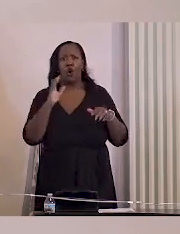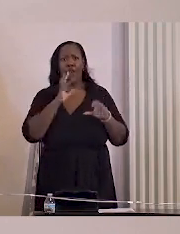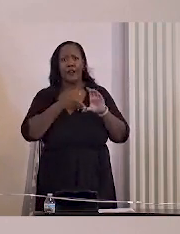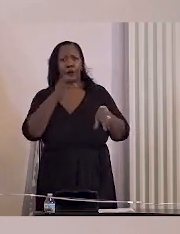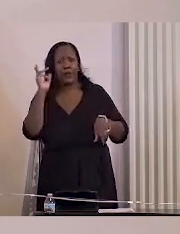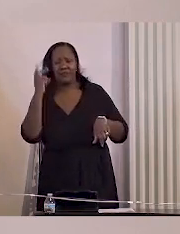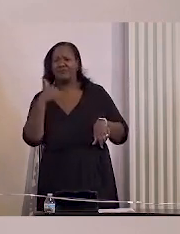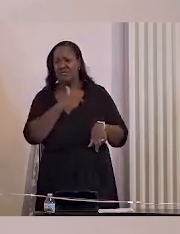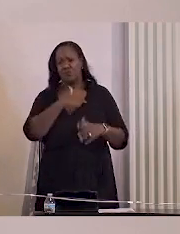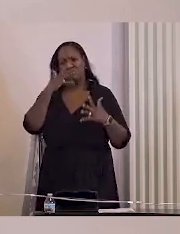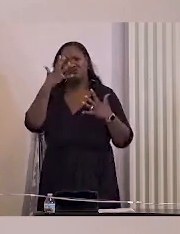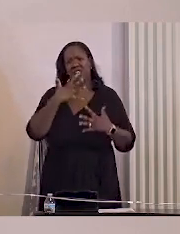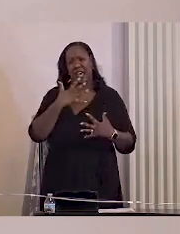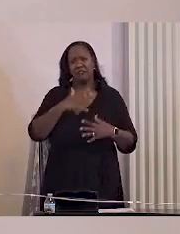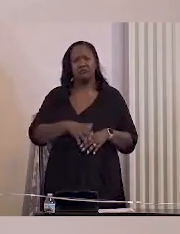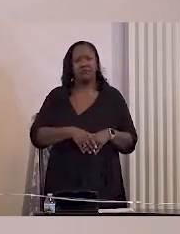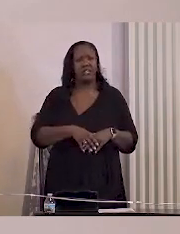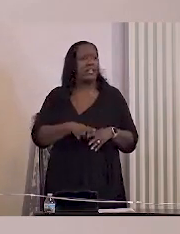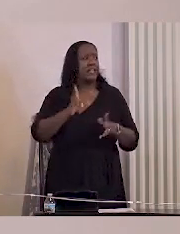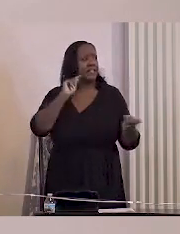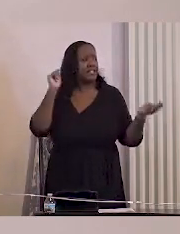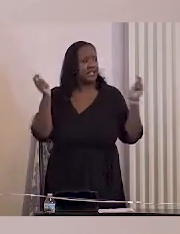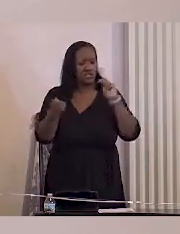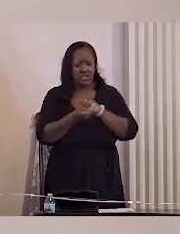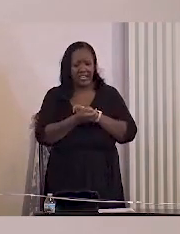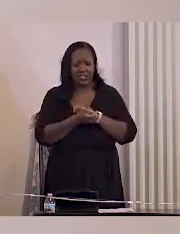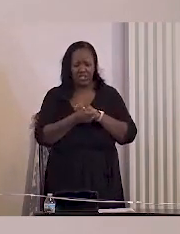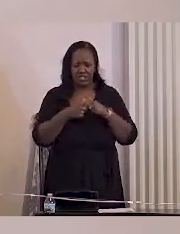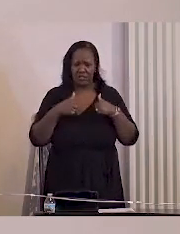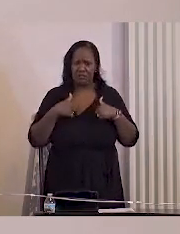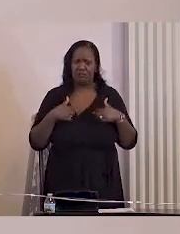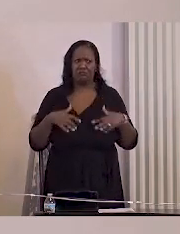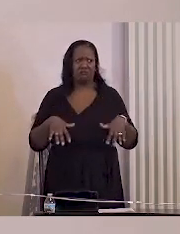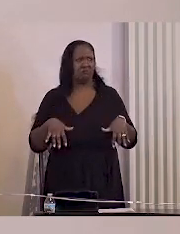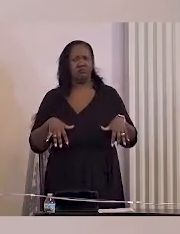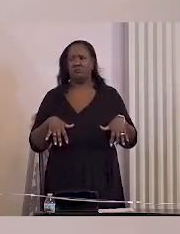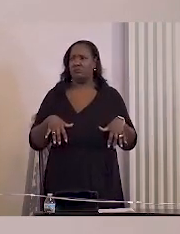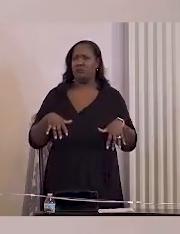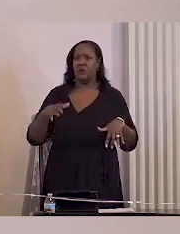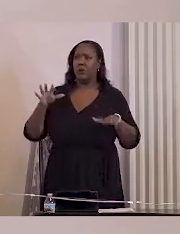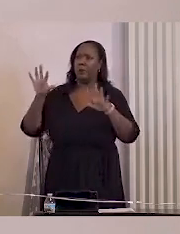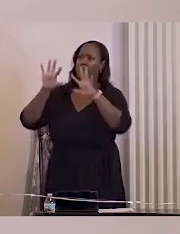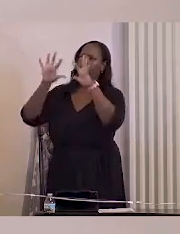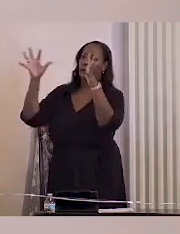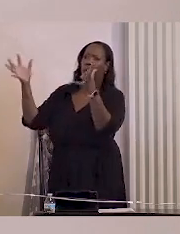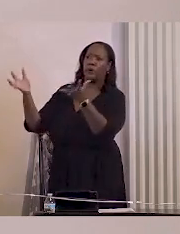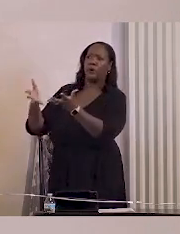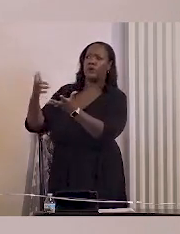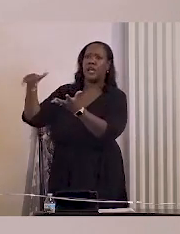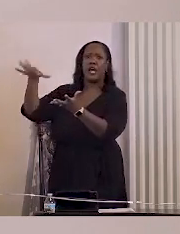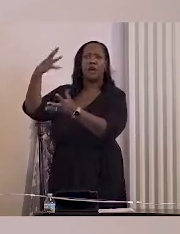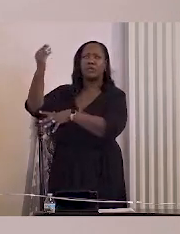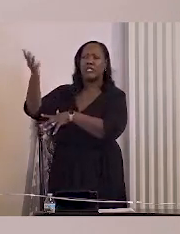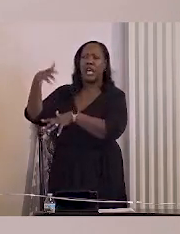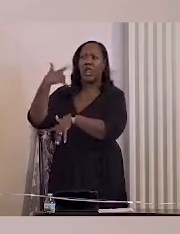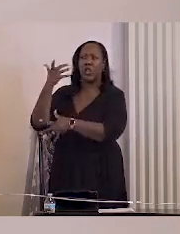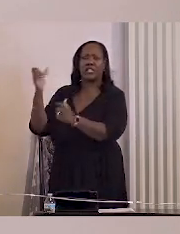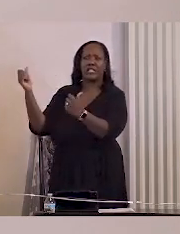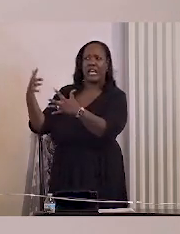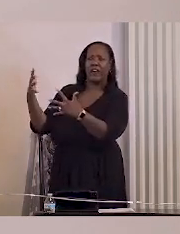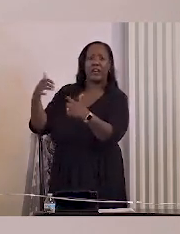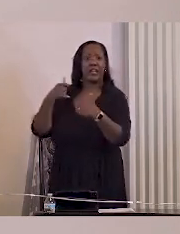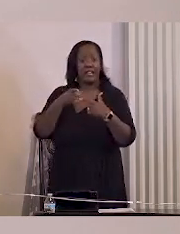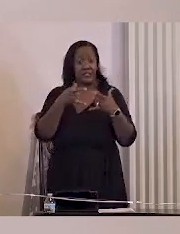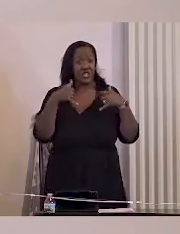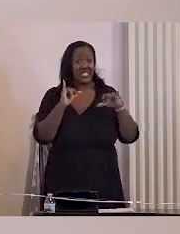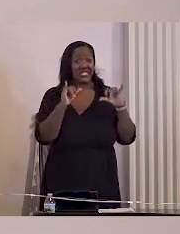that. And frankly, these changes are unsettling when the wider world looks so scary.